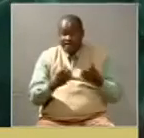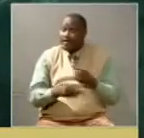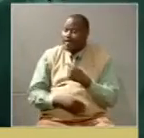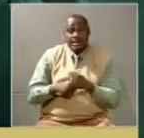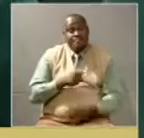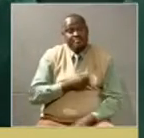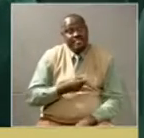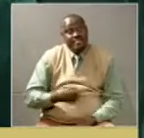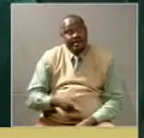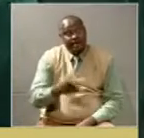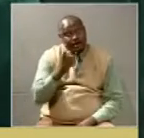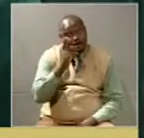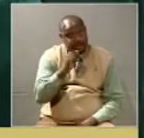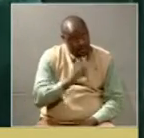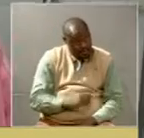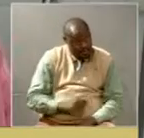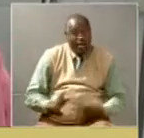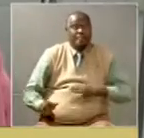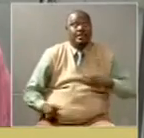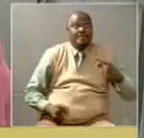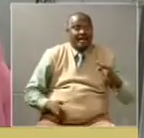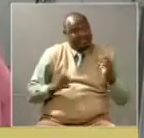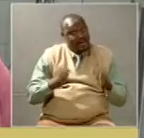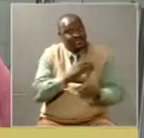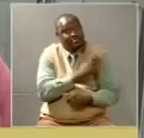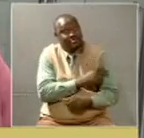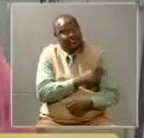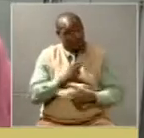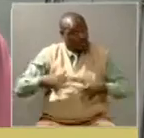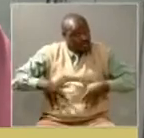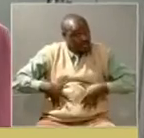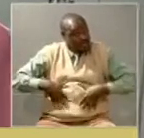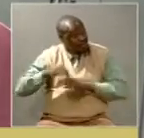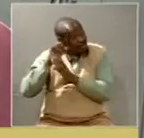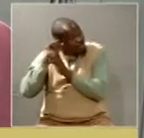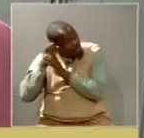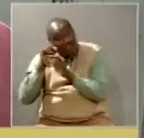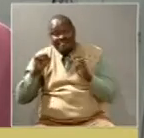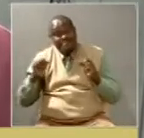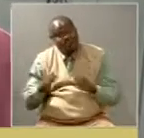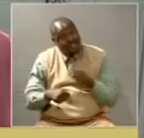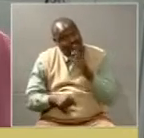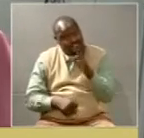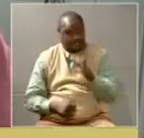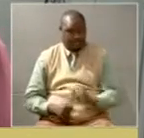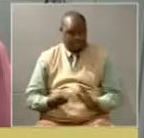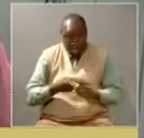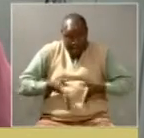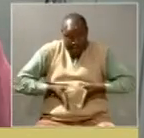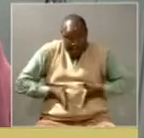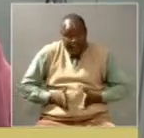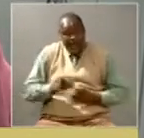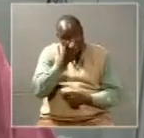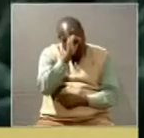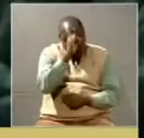to be going for antenatal care. They have to have deliveries under